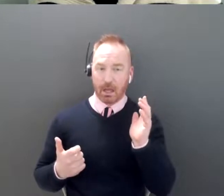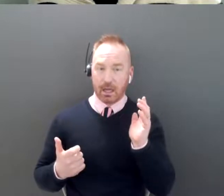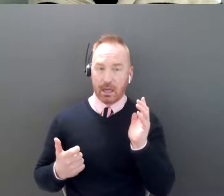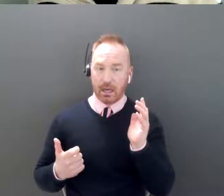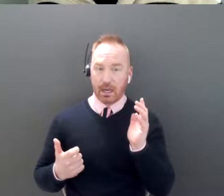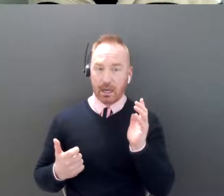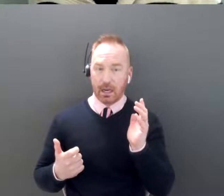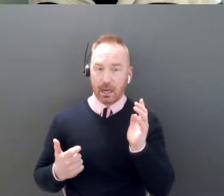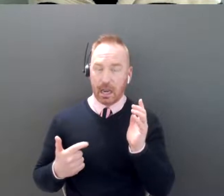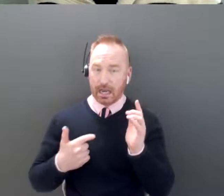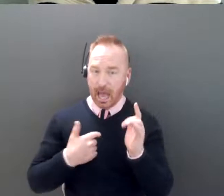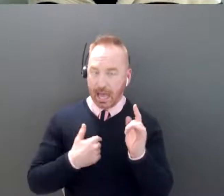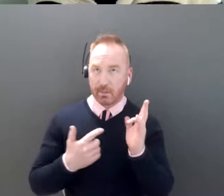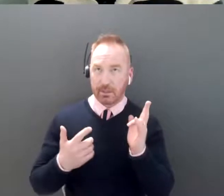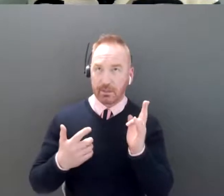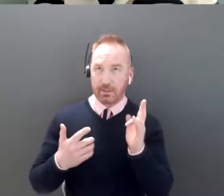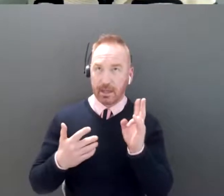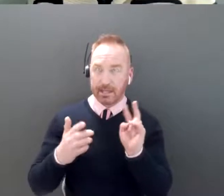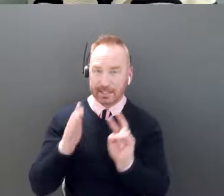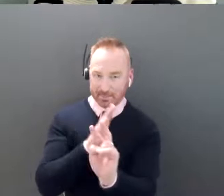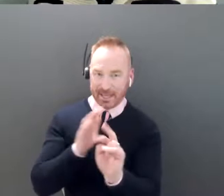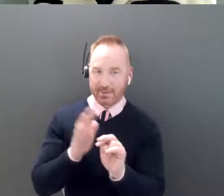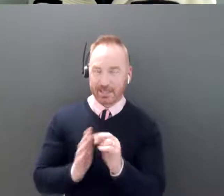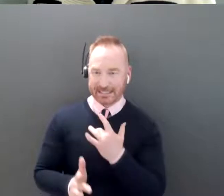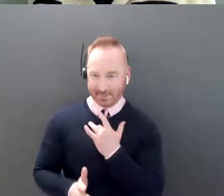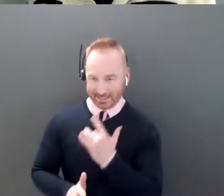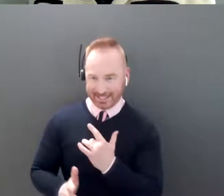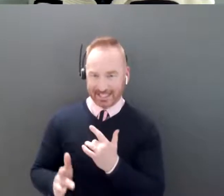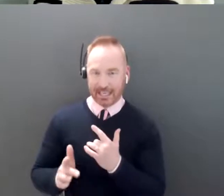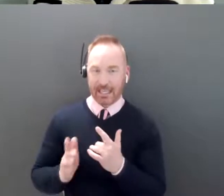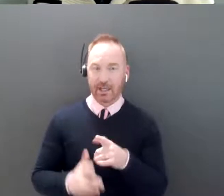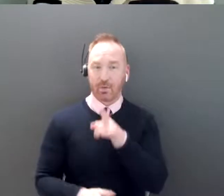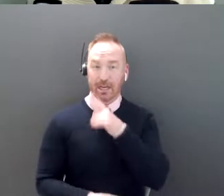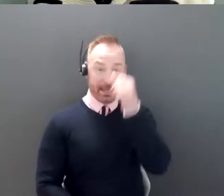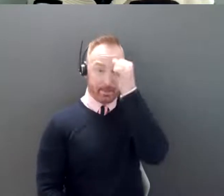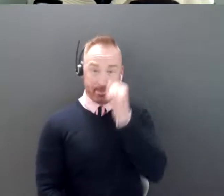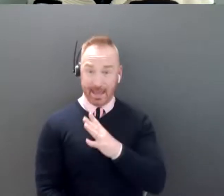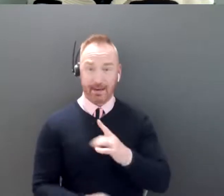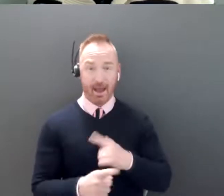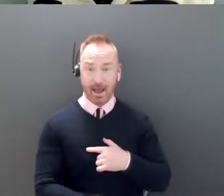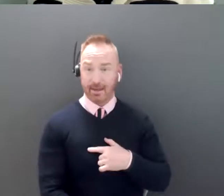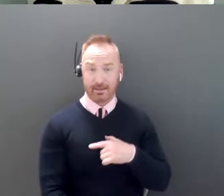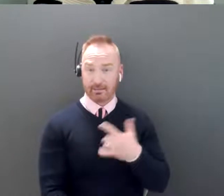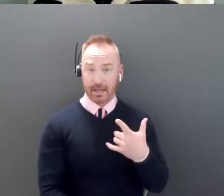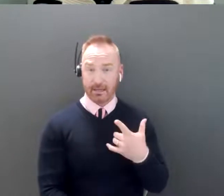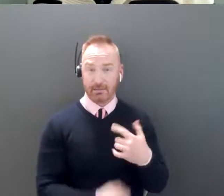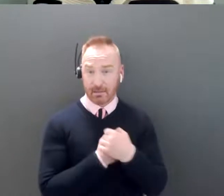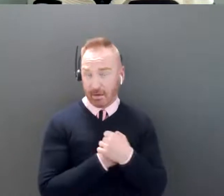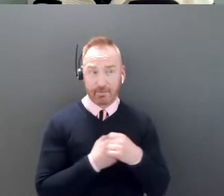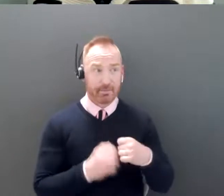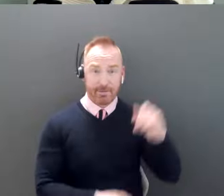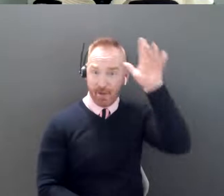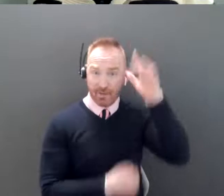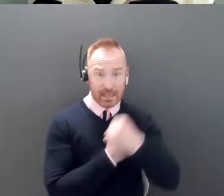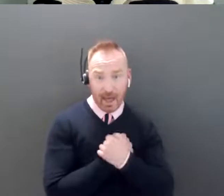I'll just anticipate what I usually get. I just want to be very clear that I love men. I love my father. I have 4 sons,